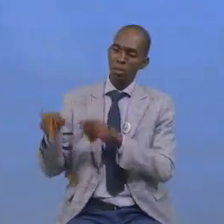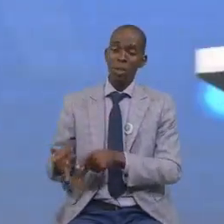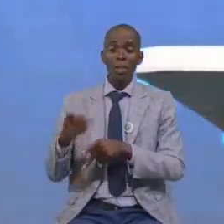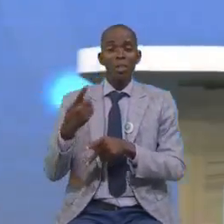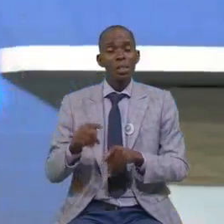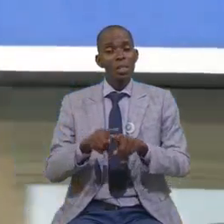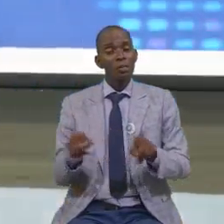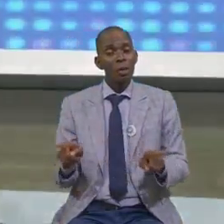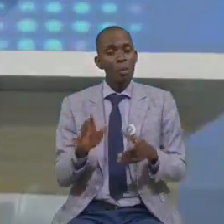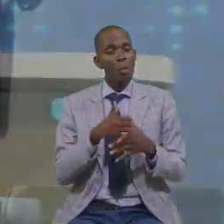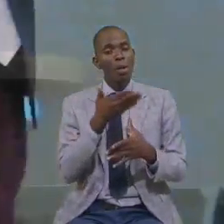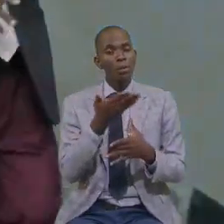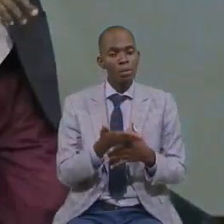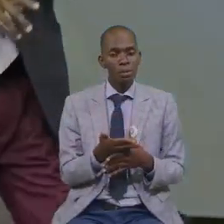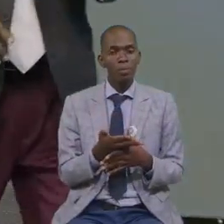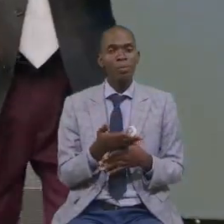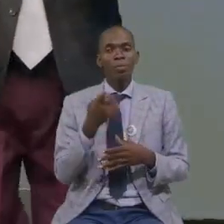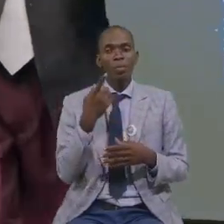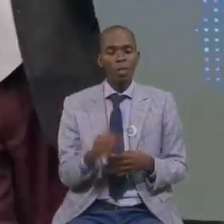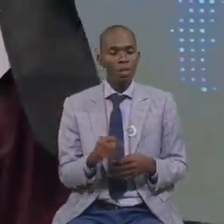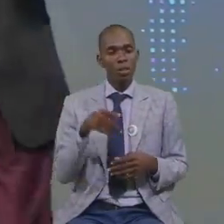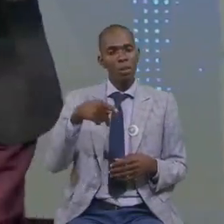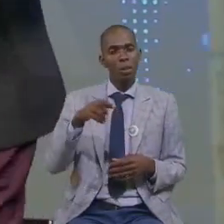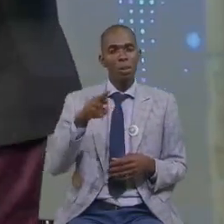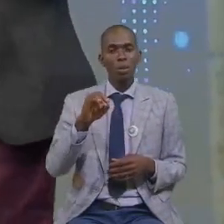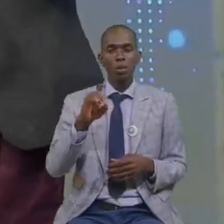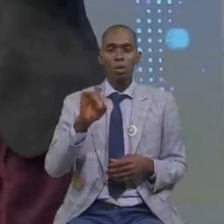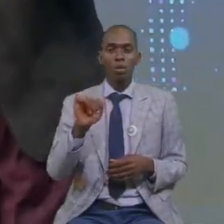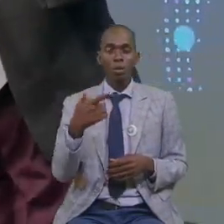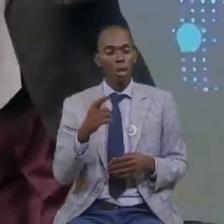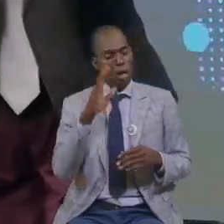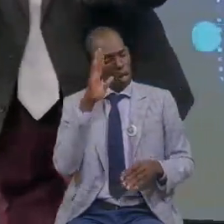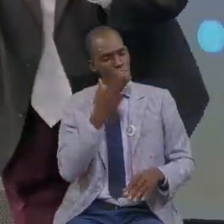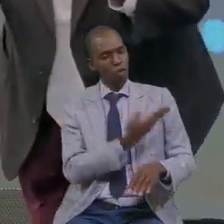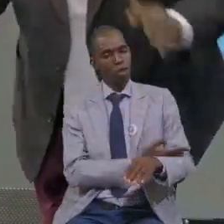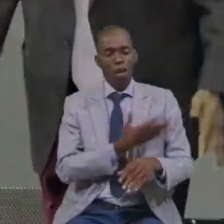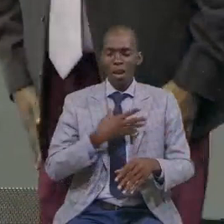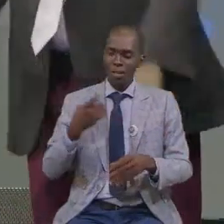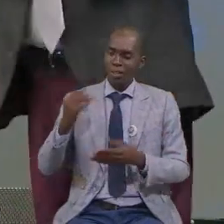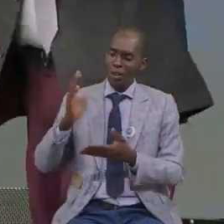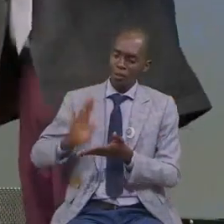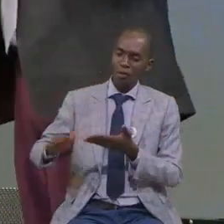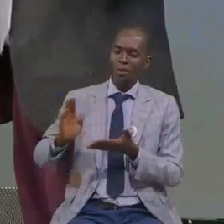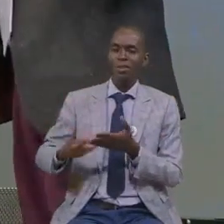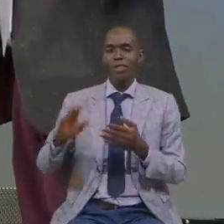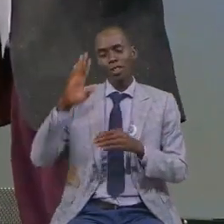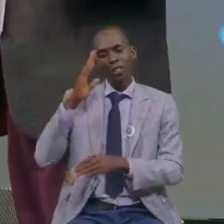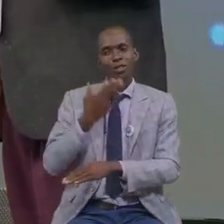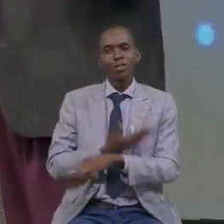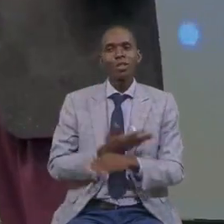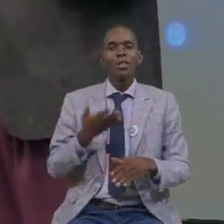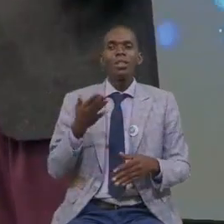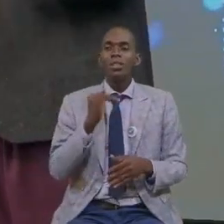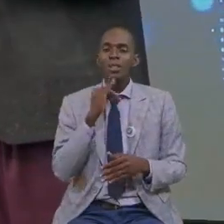difference between the prodigal son and the pardoned son is the difference